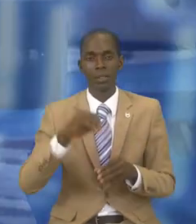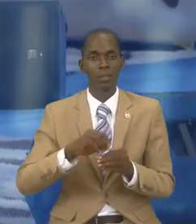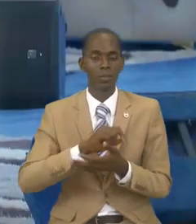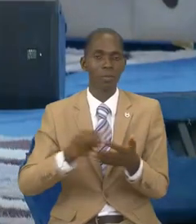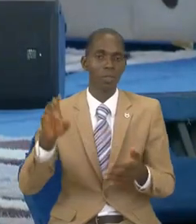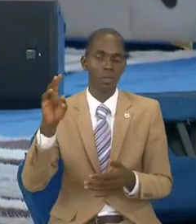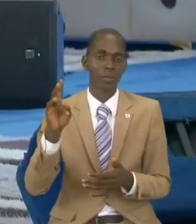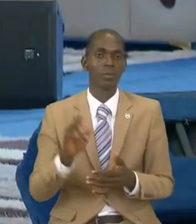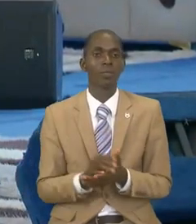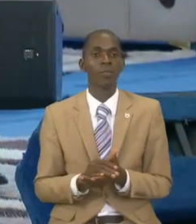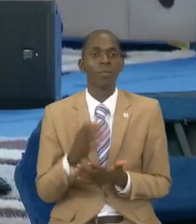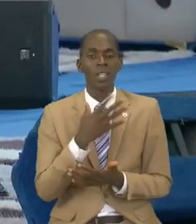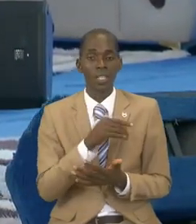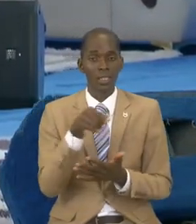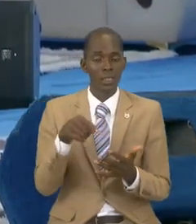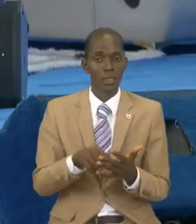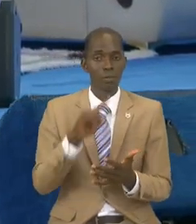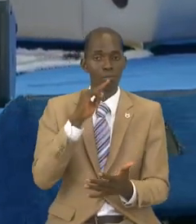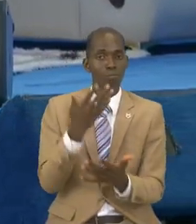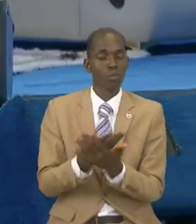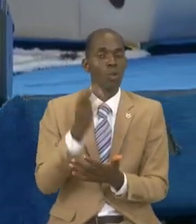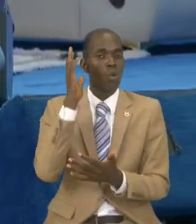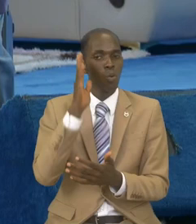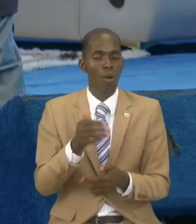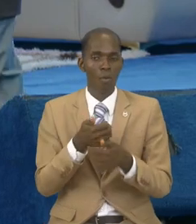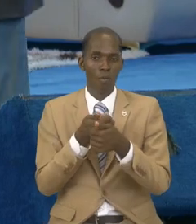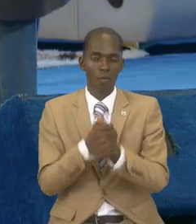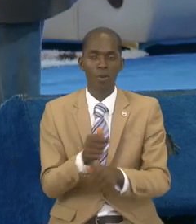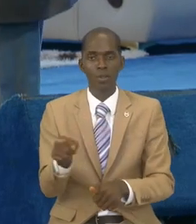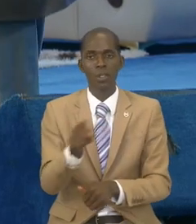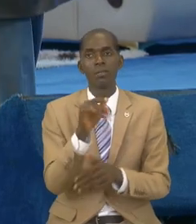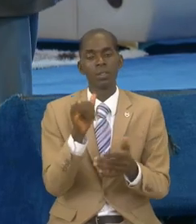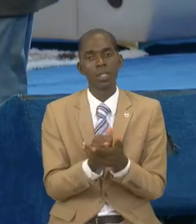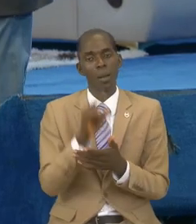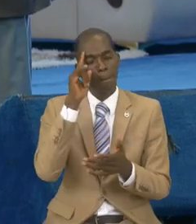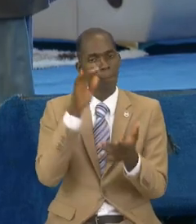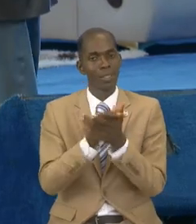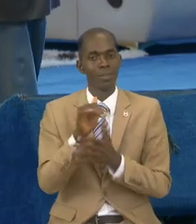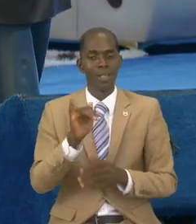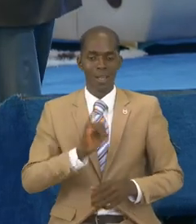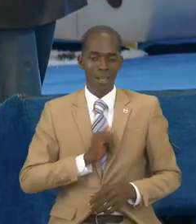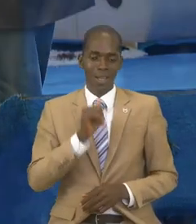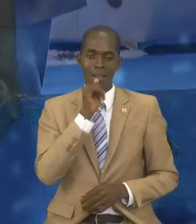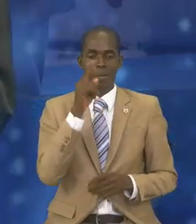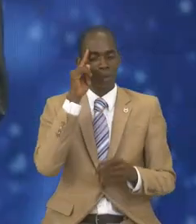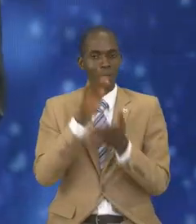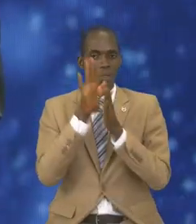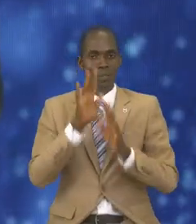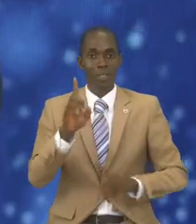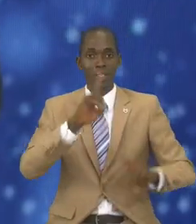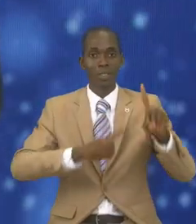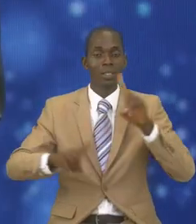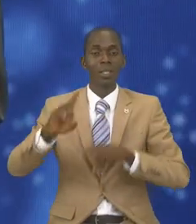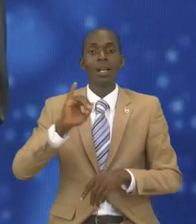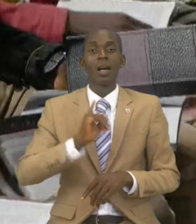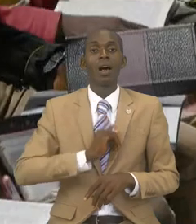verse 17, and this sign shall follow them that believe. I am a believer. I am